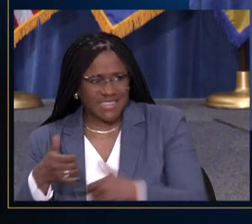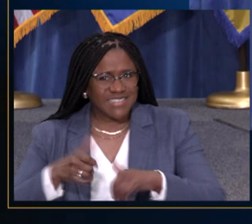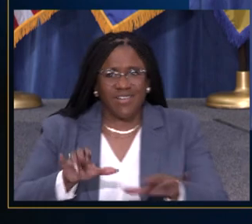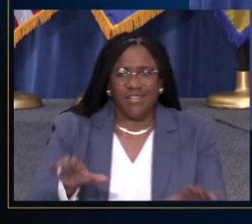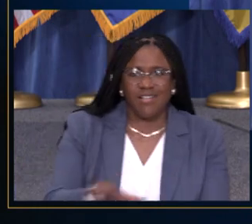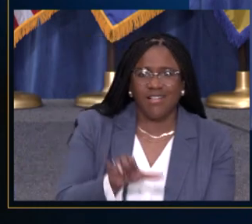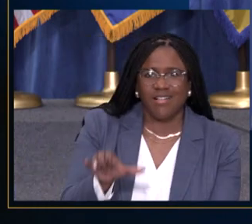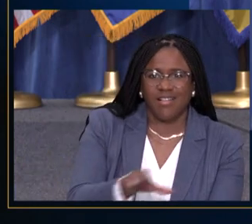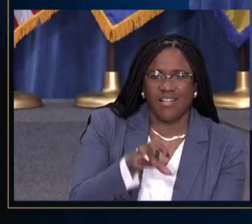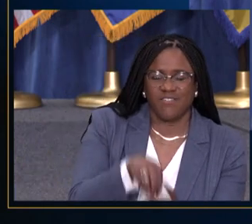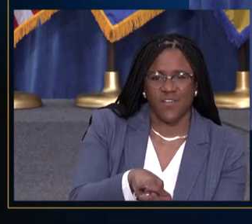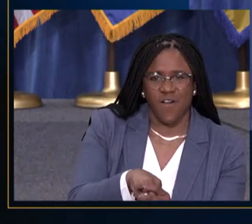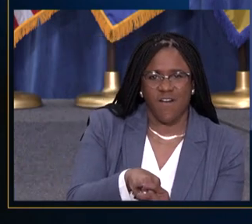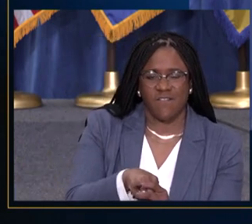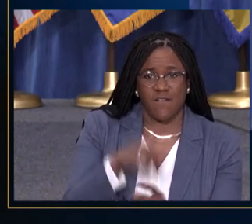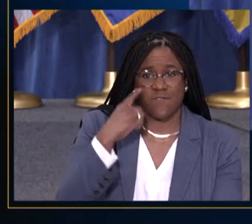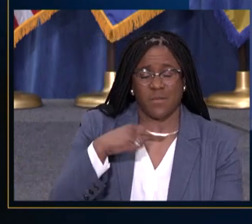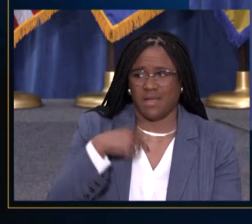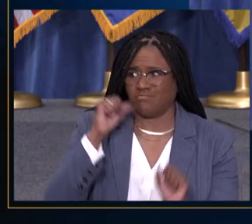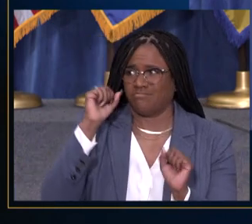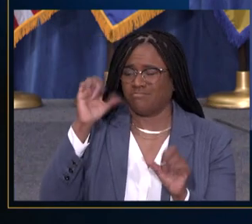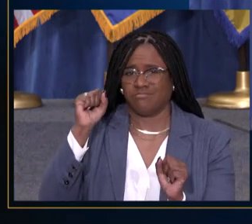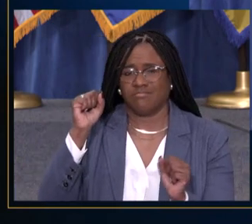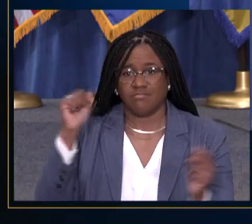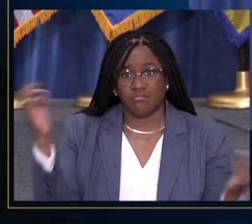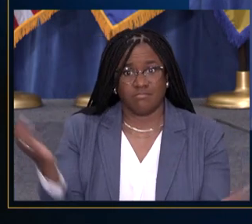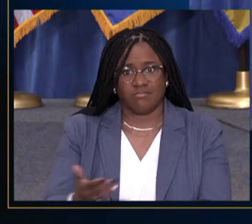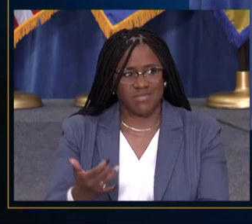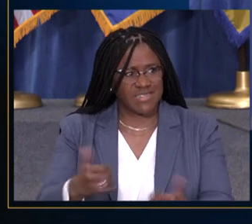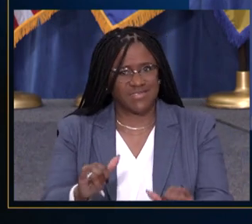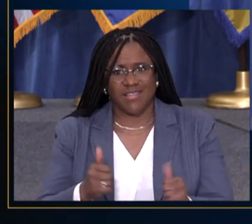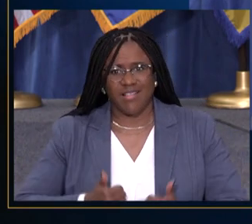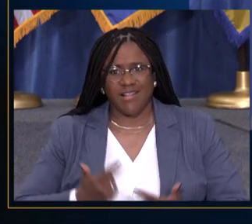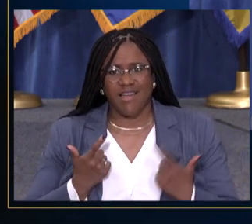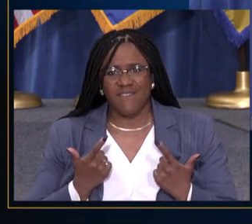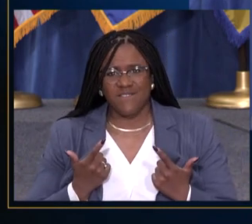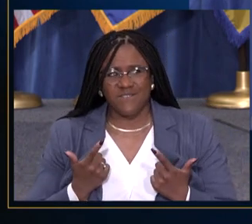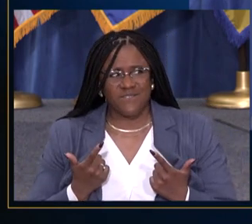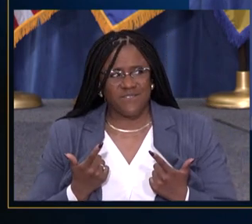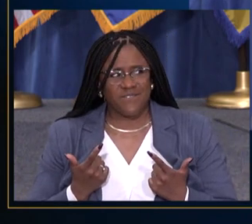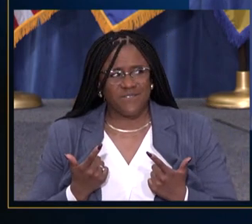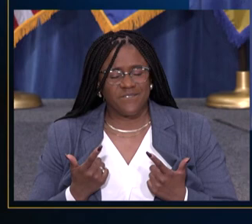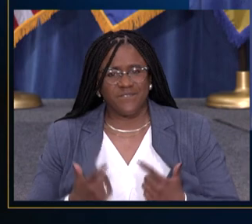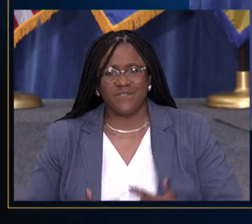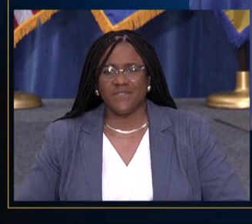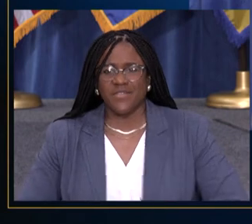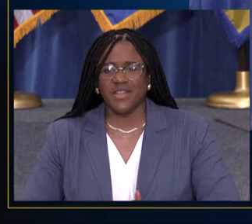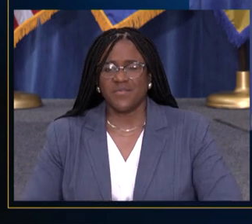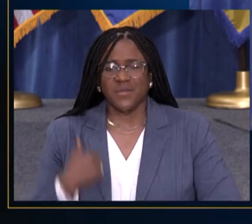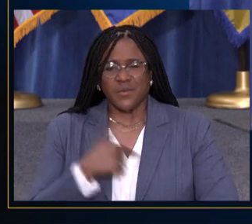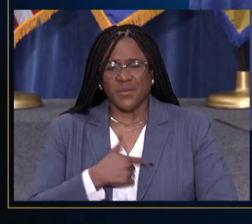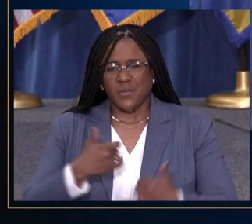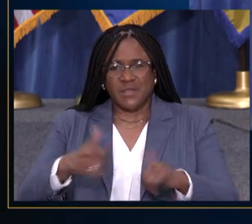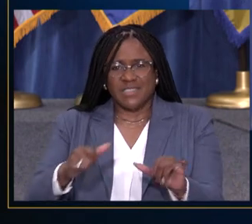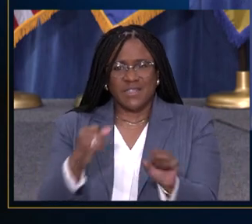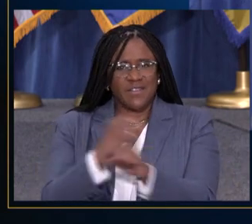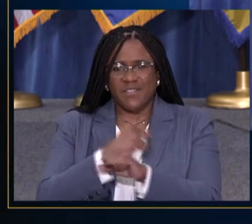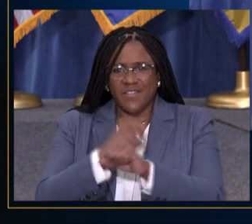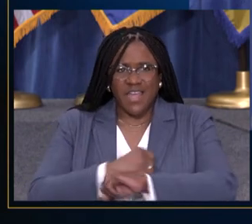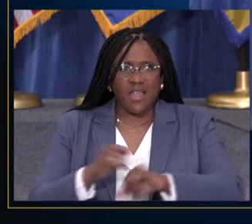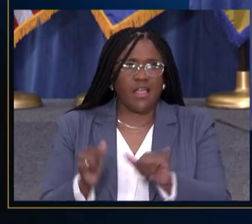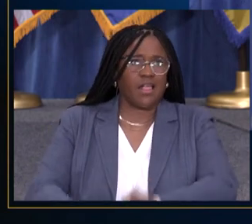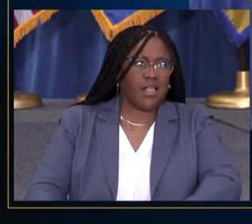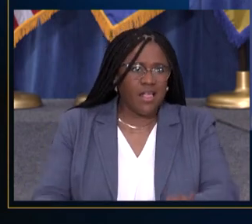engaged. And for me, I was shocked because I was like, they are still alive? And we're still fighting the